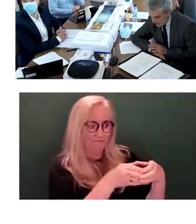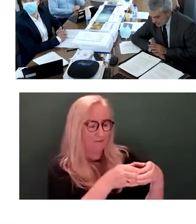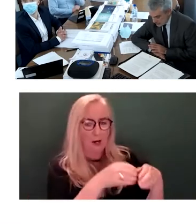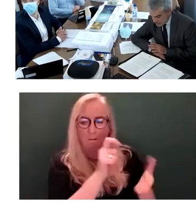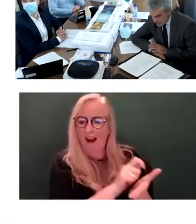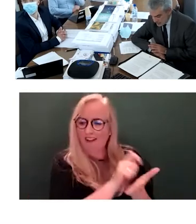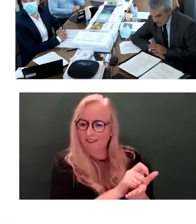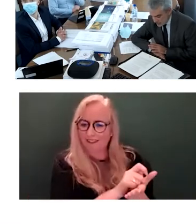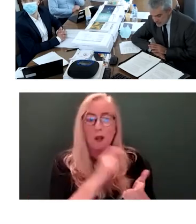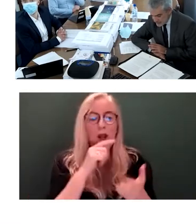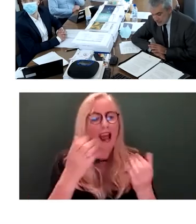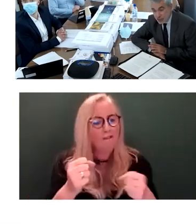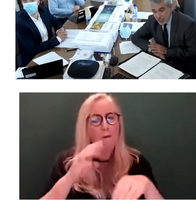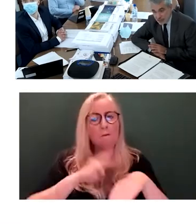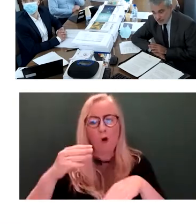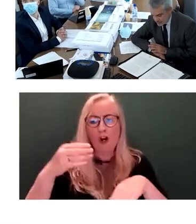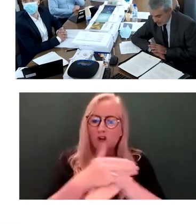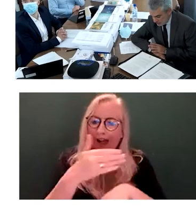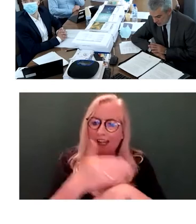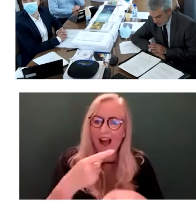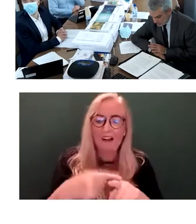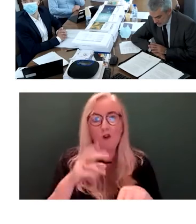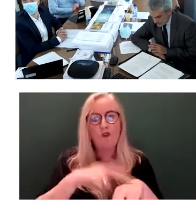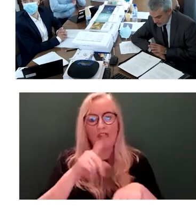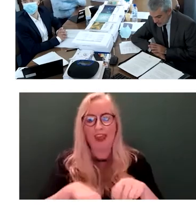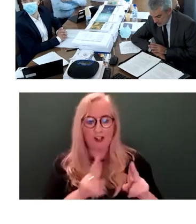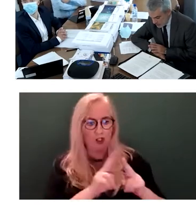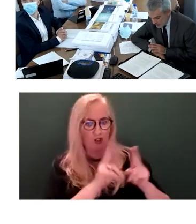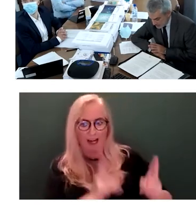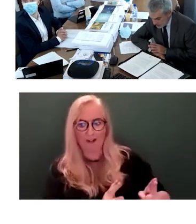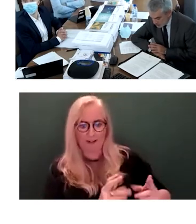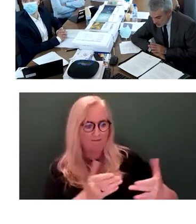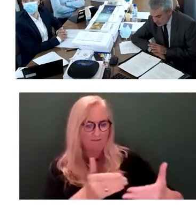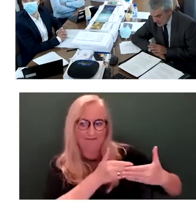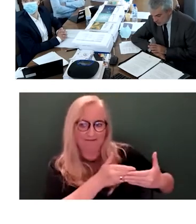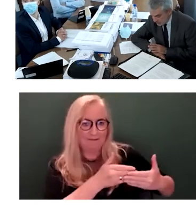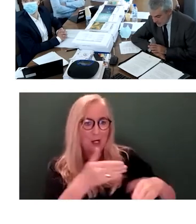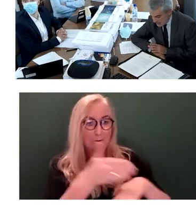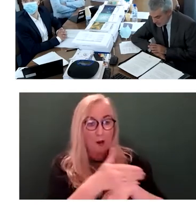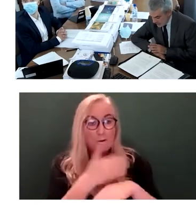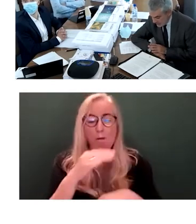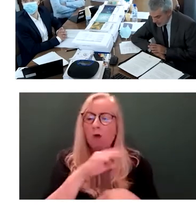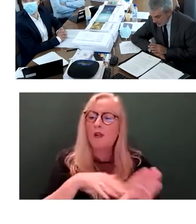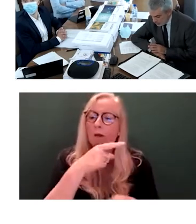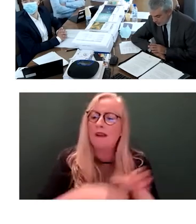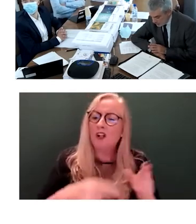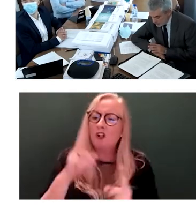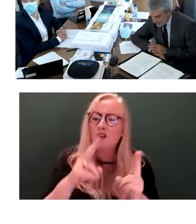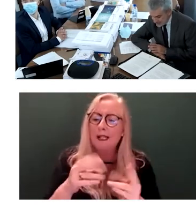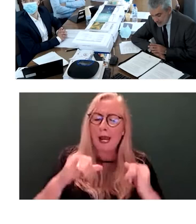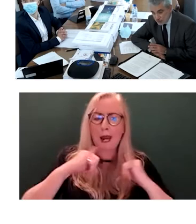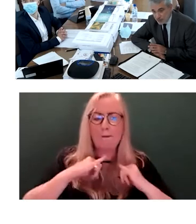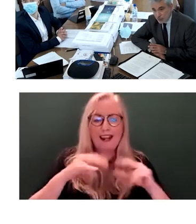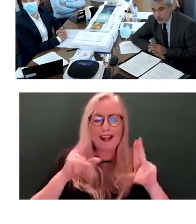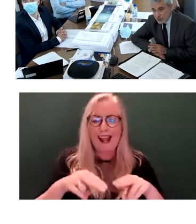little career prospect, for instance, in shelter type of employment. And people with disability should also be able to find their way into